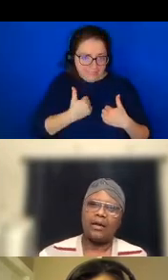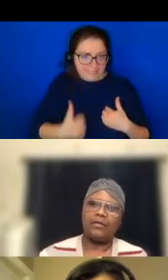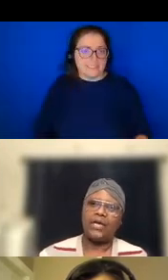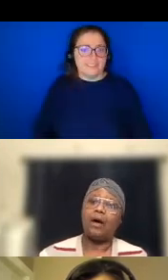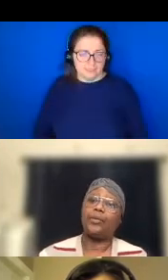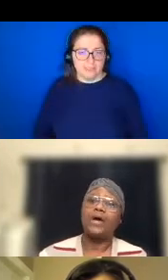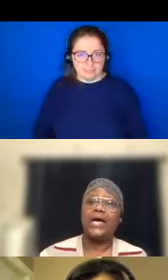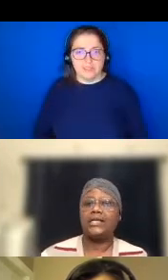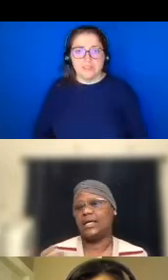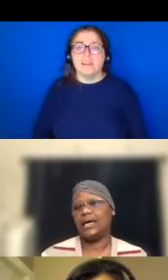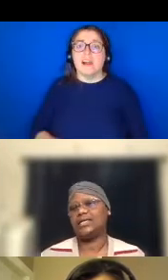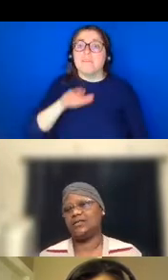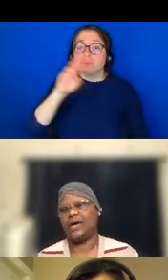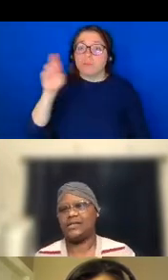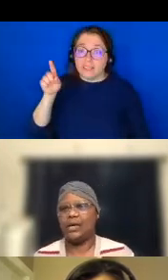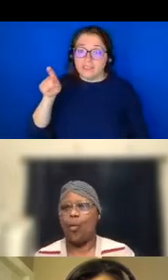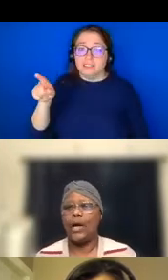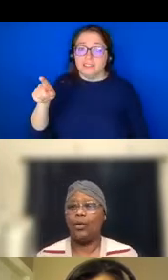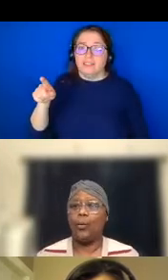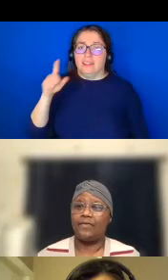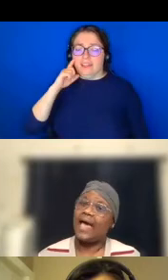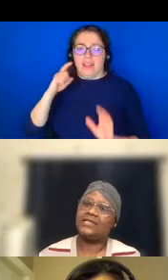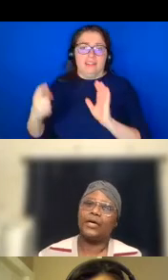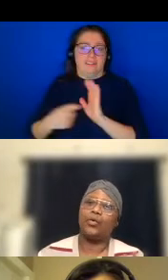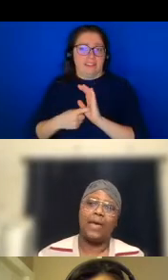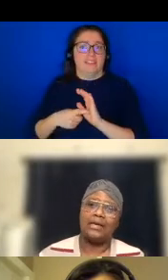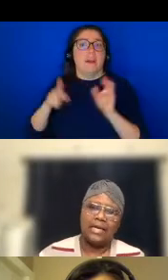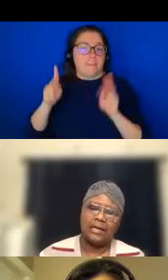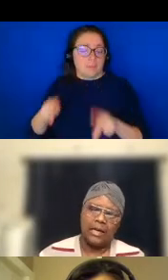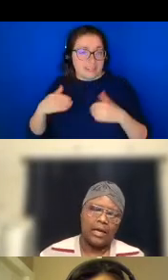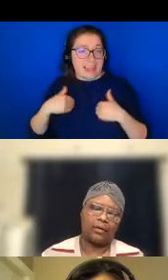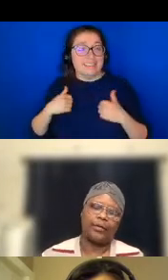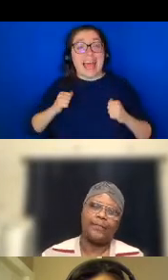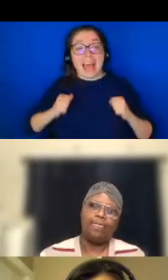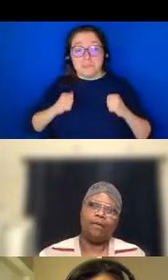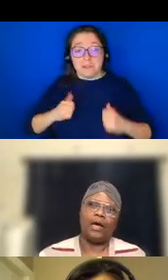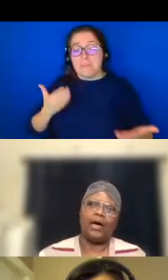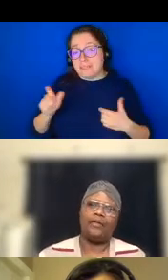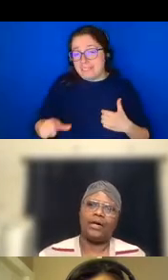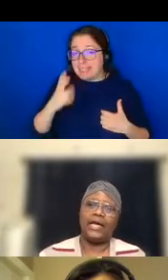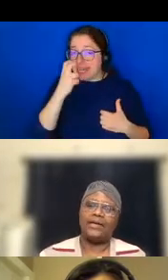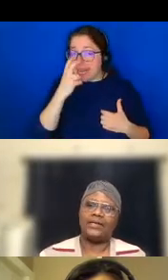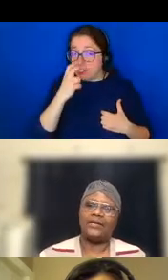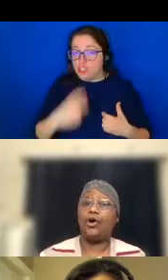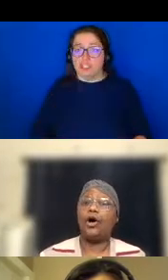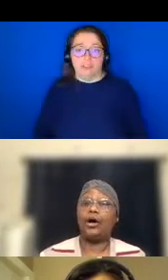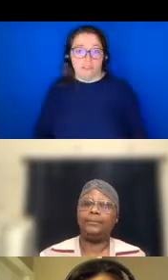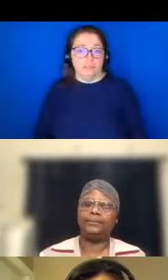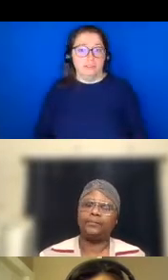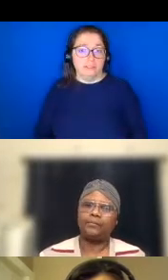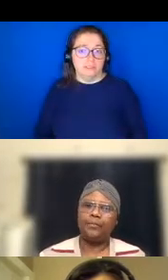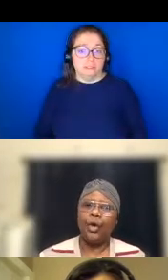In the upper right, it identifies someone with asthma who may need an inhaler. There is a